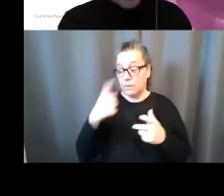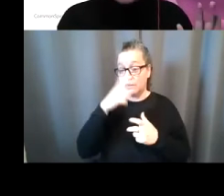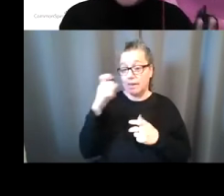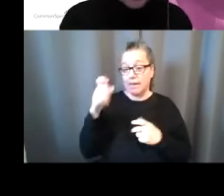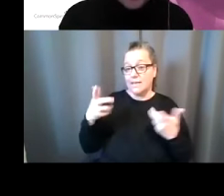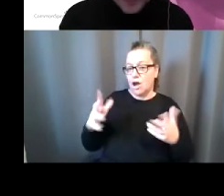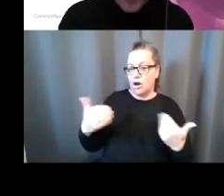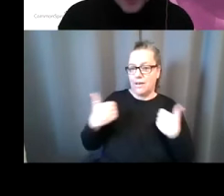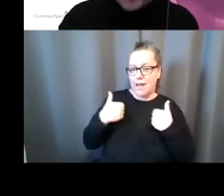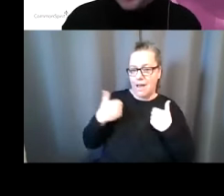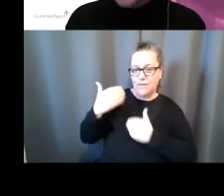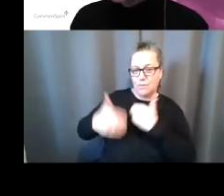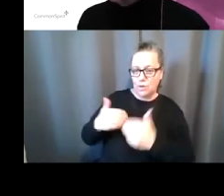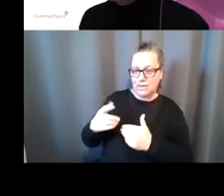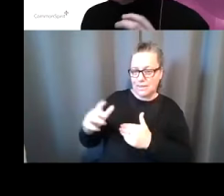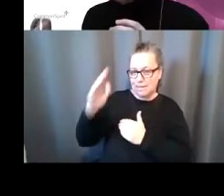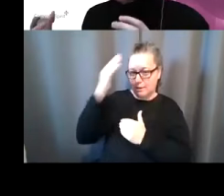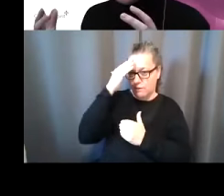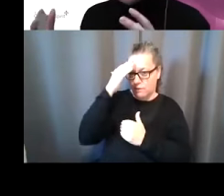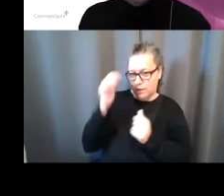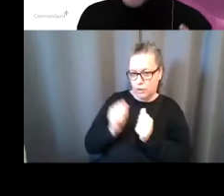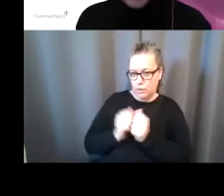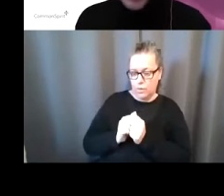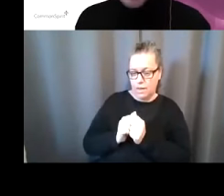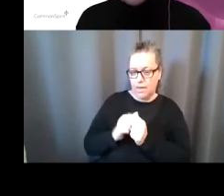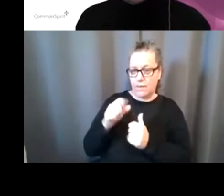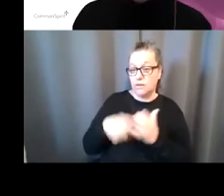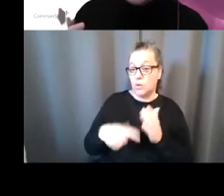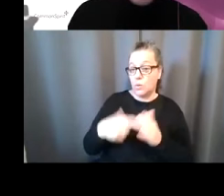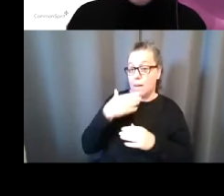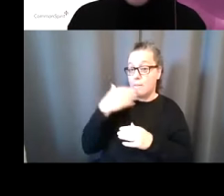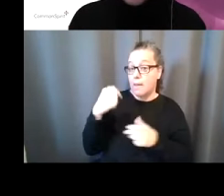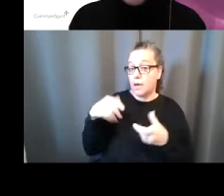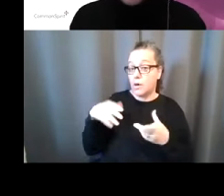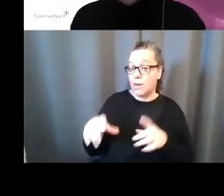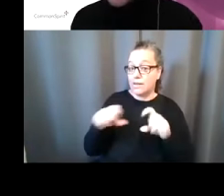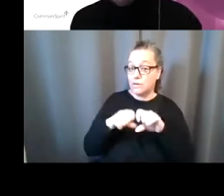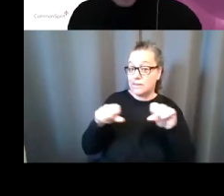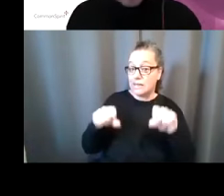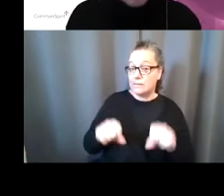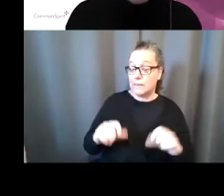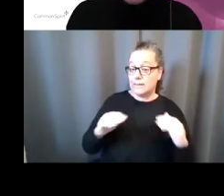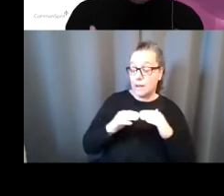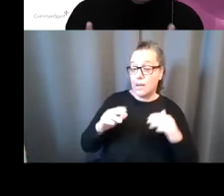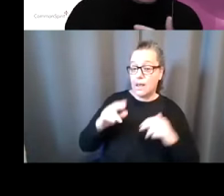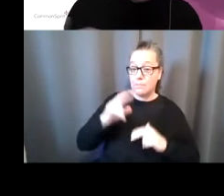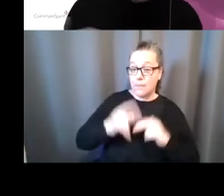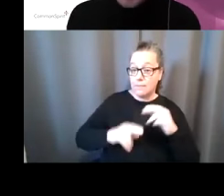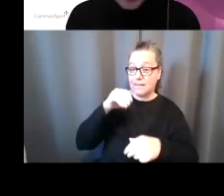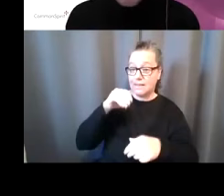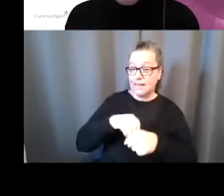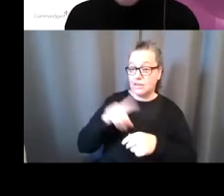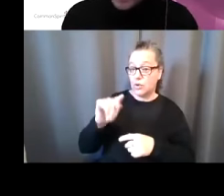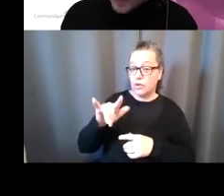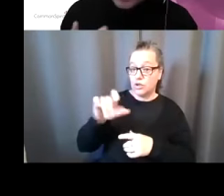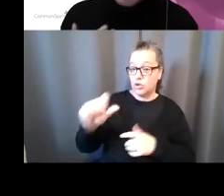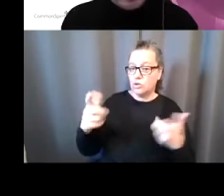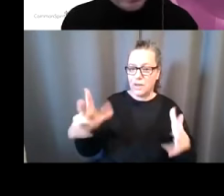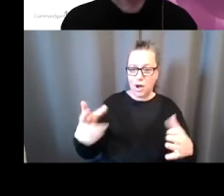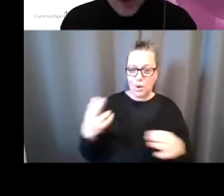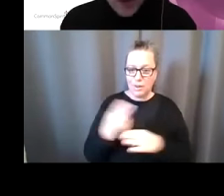a process that they're familiar with. So what better way of systematizing equity by building it into the tools that we already use,